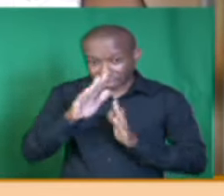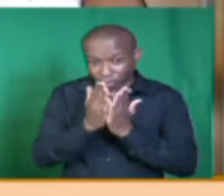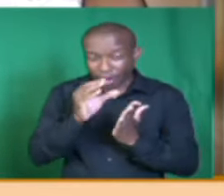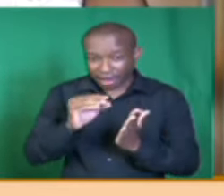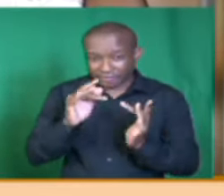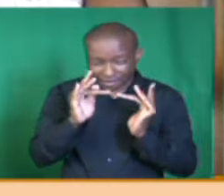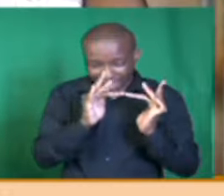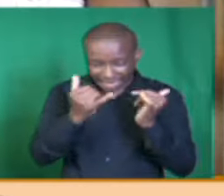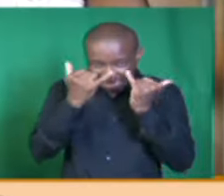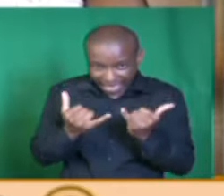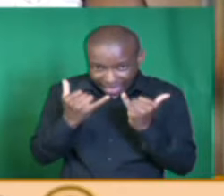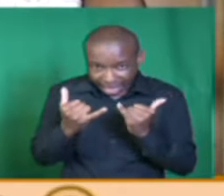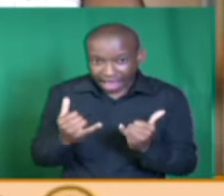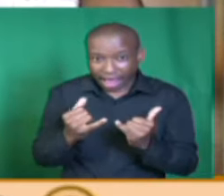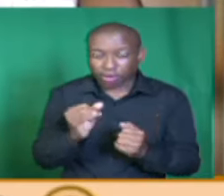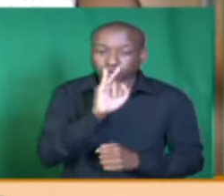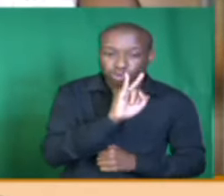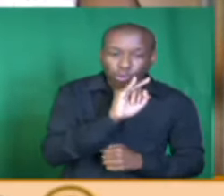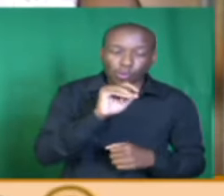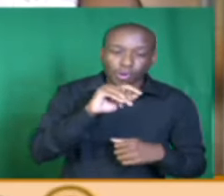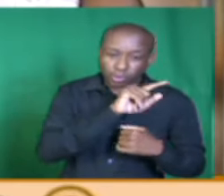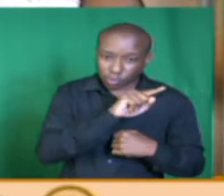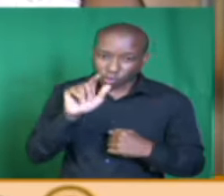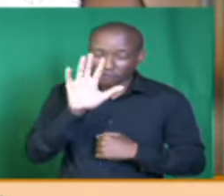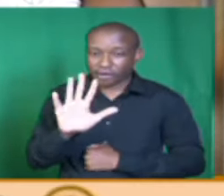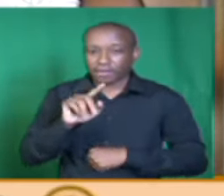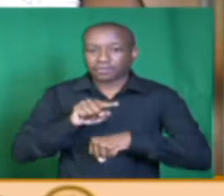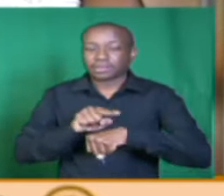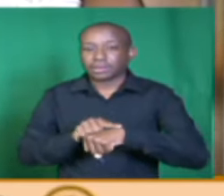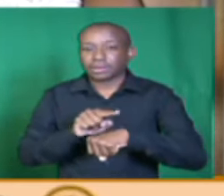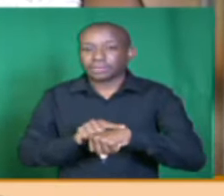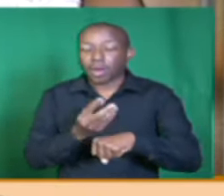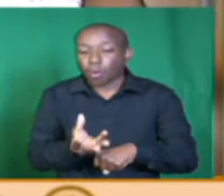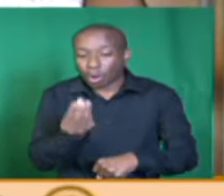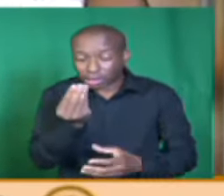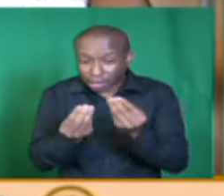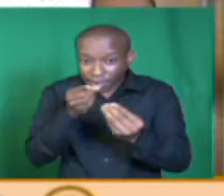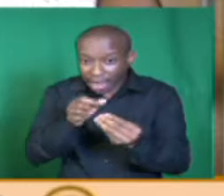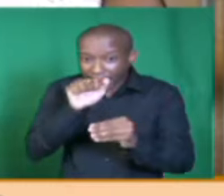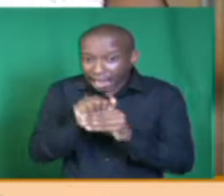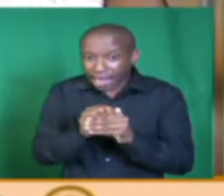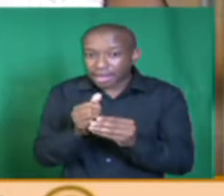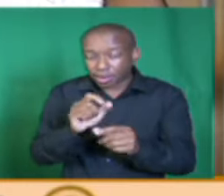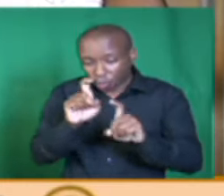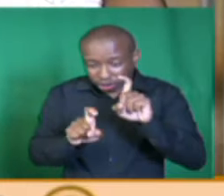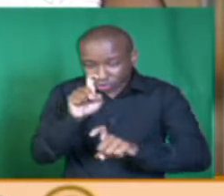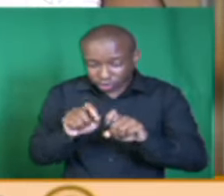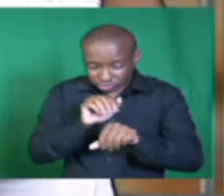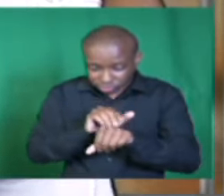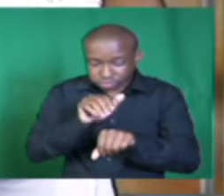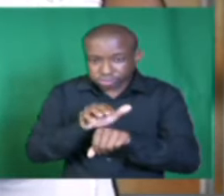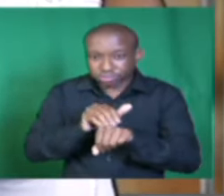live from 2 p.m. to 5 p.m. And we have a WhatsApp number where you can post questions when we are live on